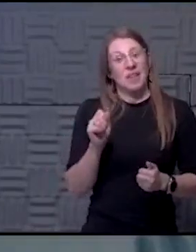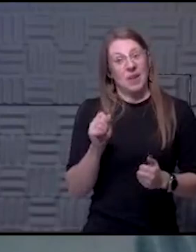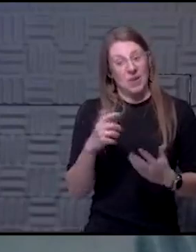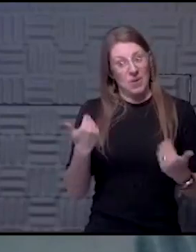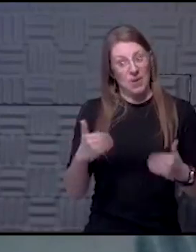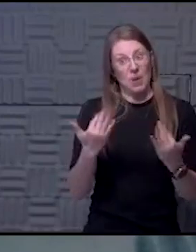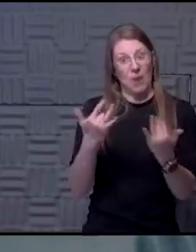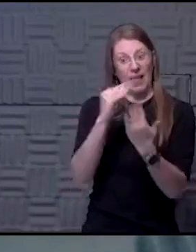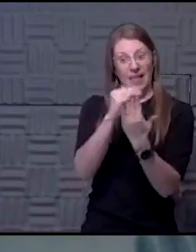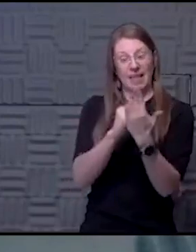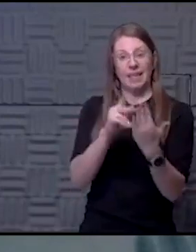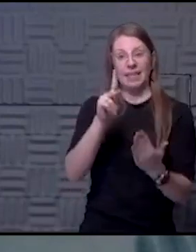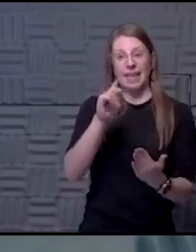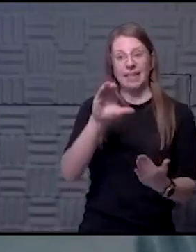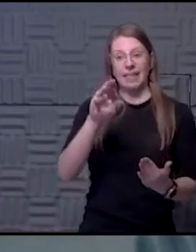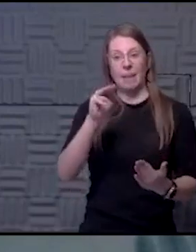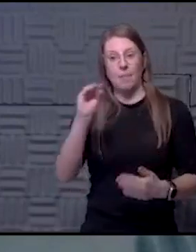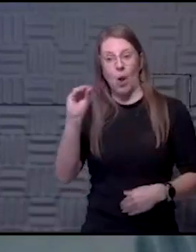list, but just go to